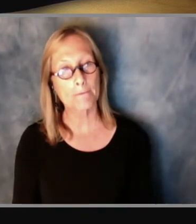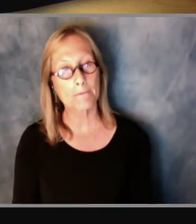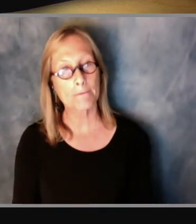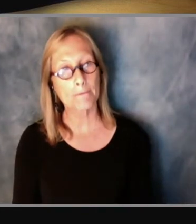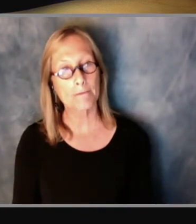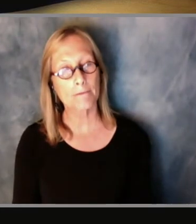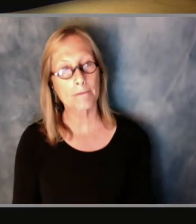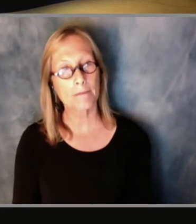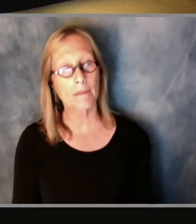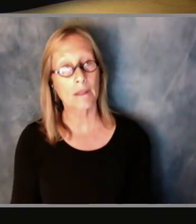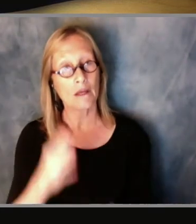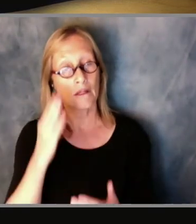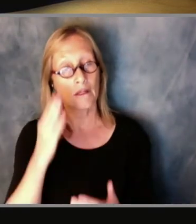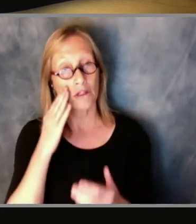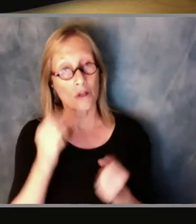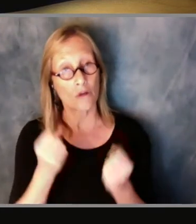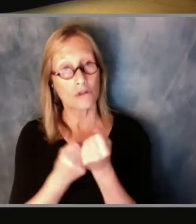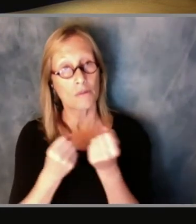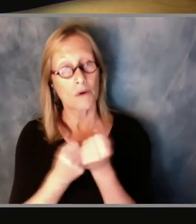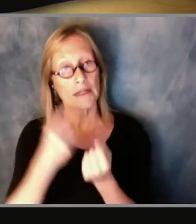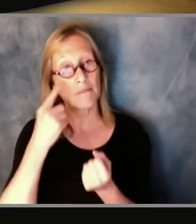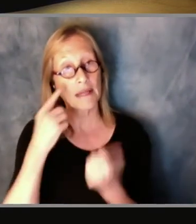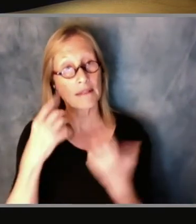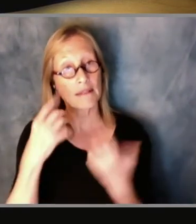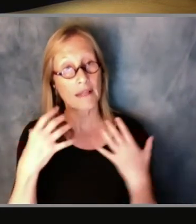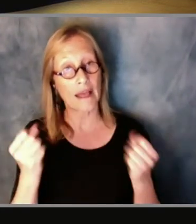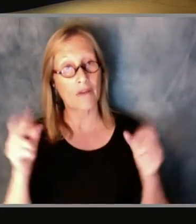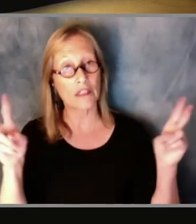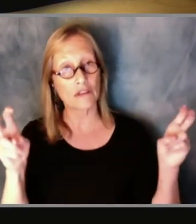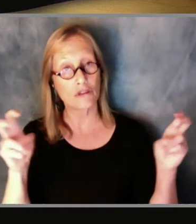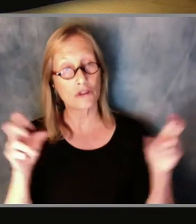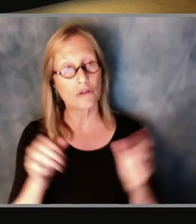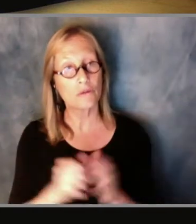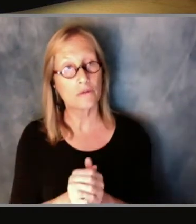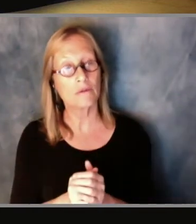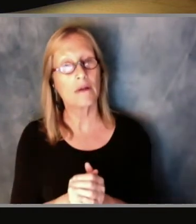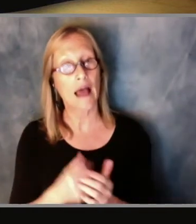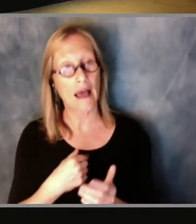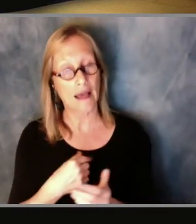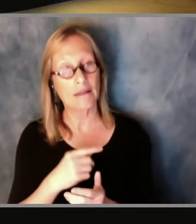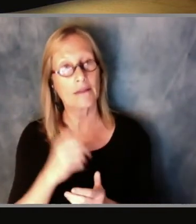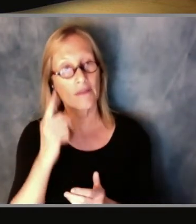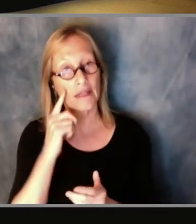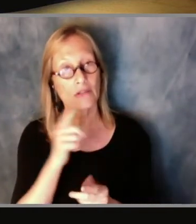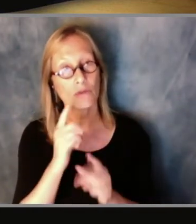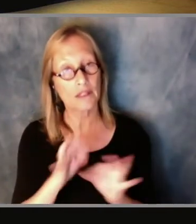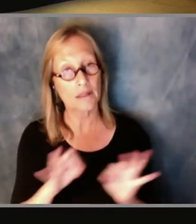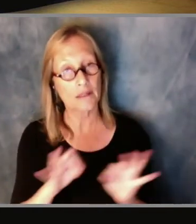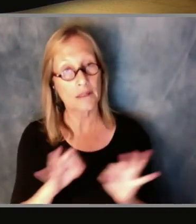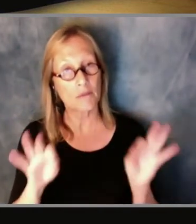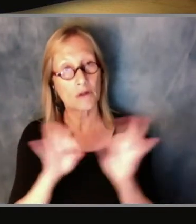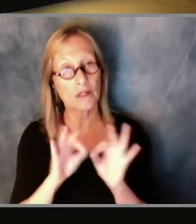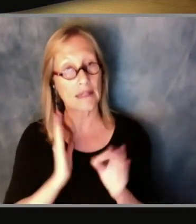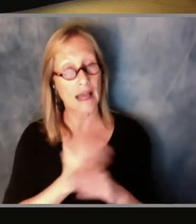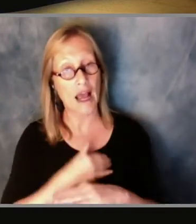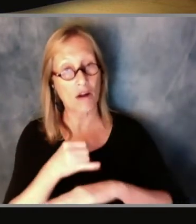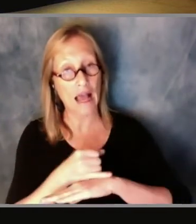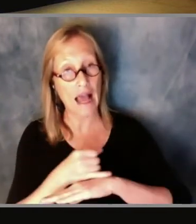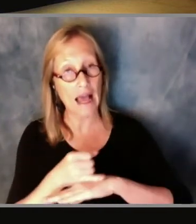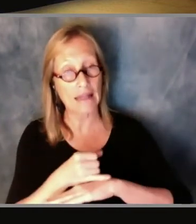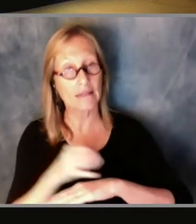supporting mental health issues is something that's really important to me. Our island,